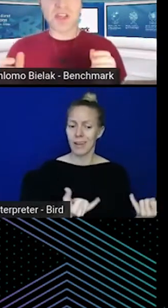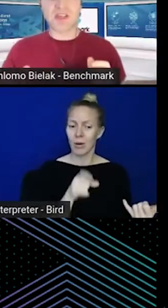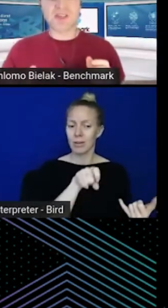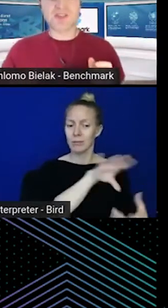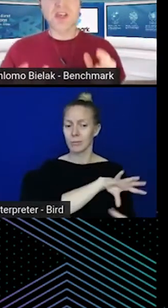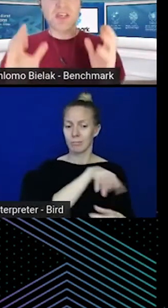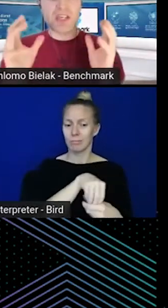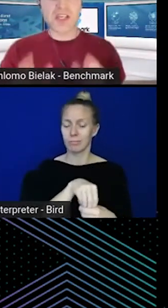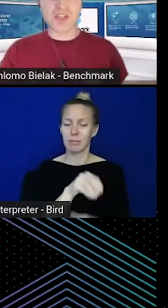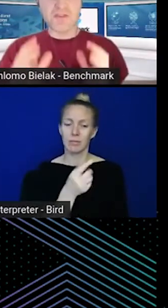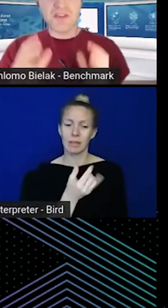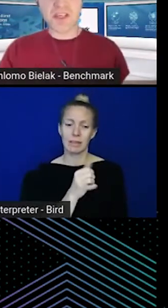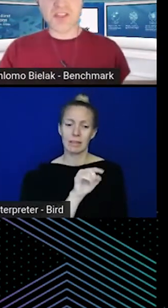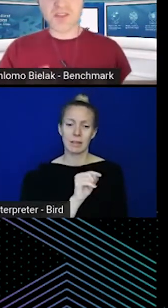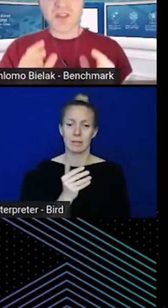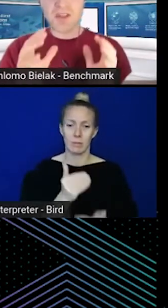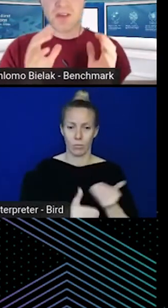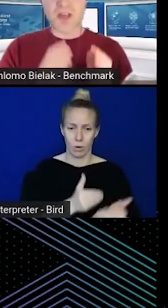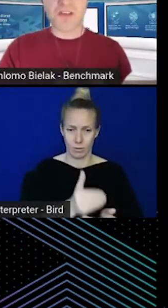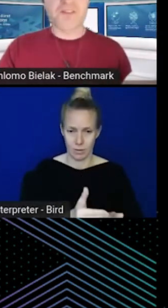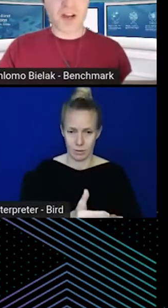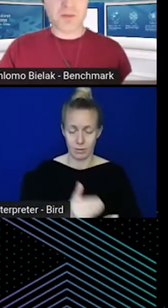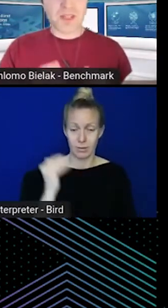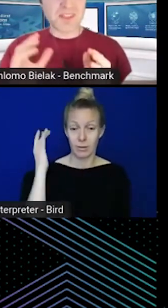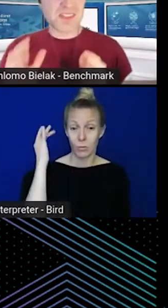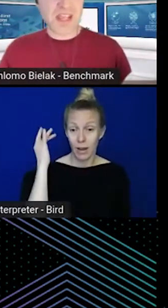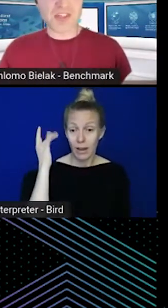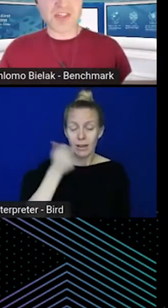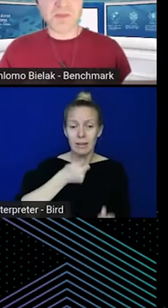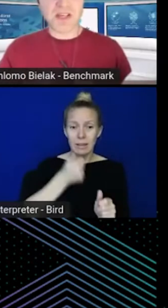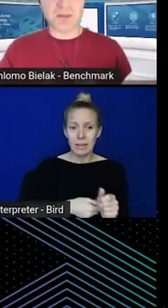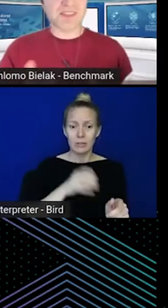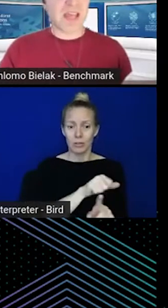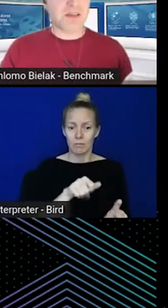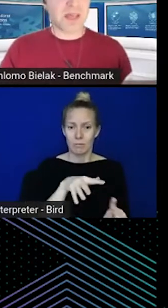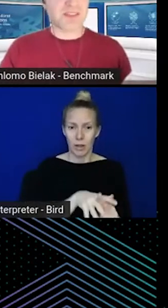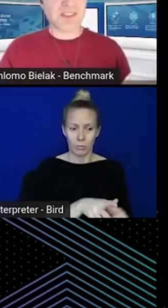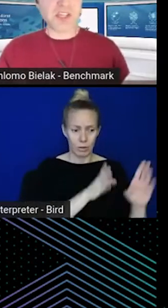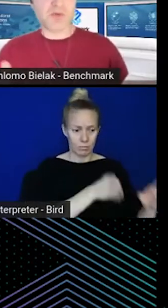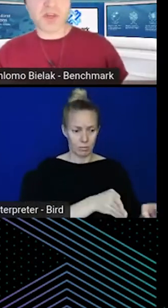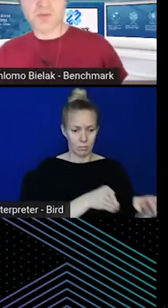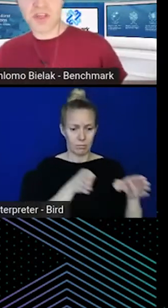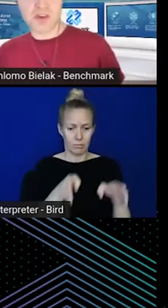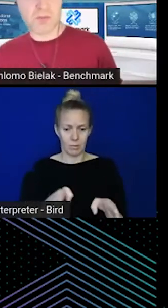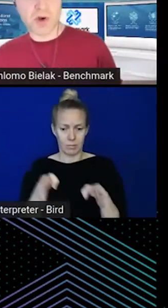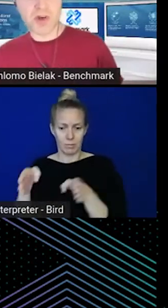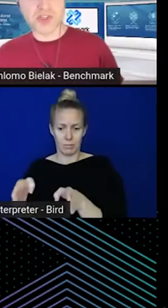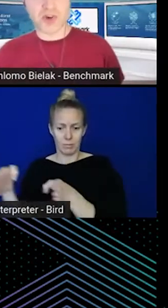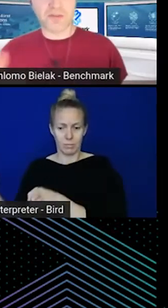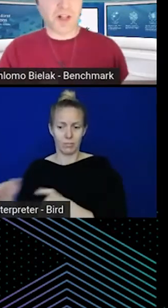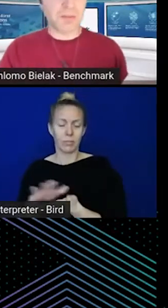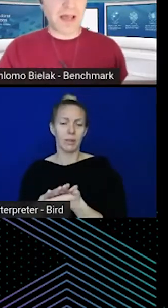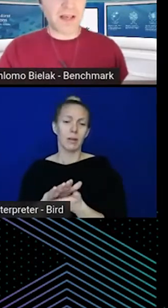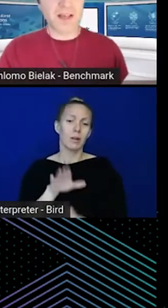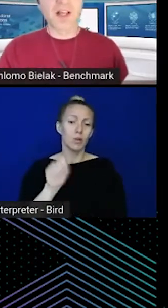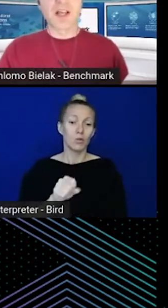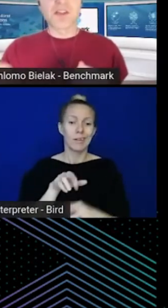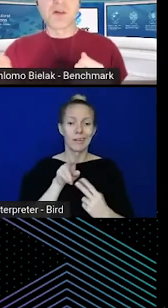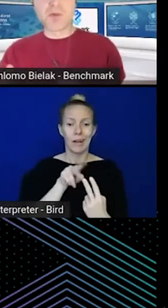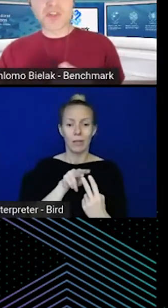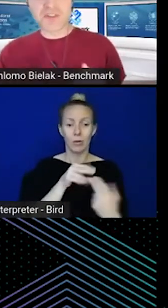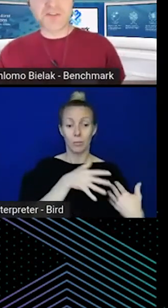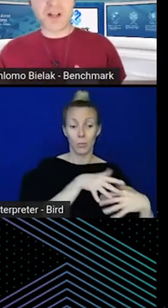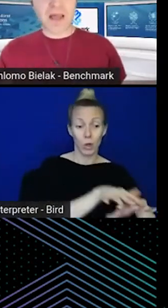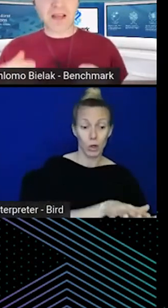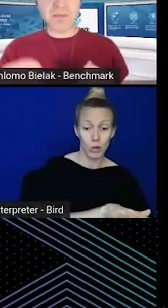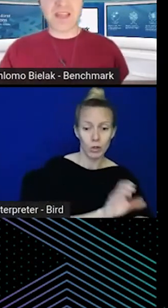The reason is each of these environment stages become segments that you can either merge or fall back.